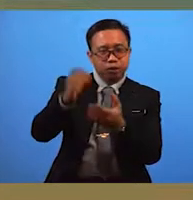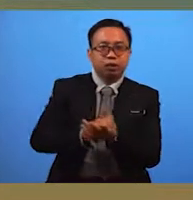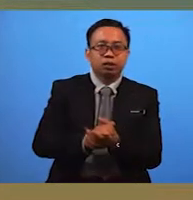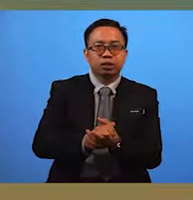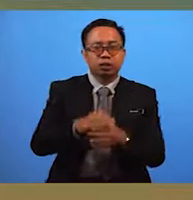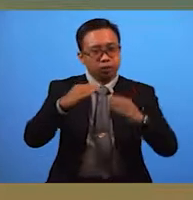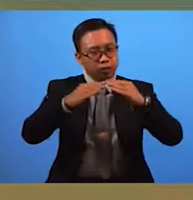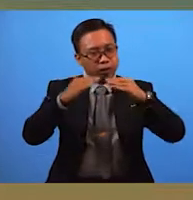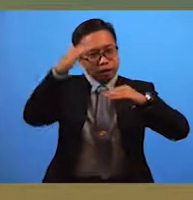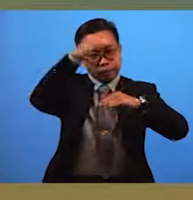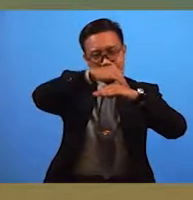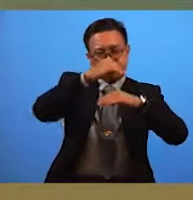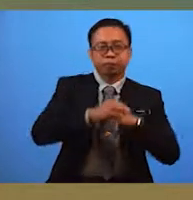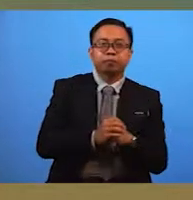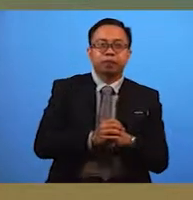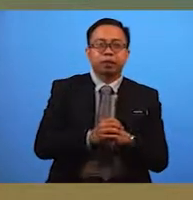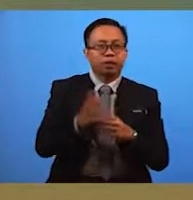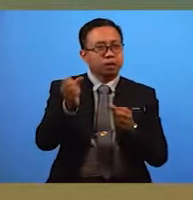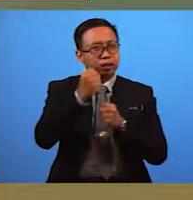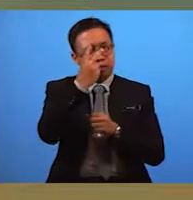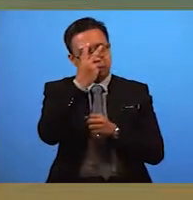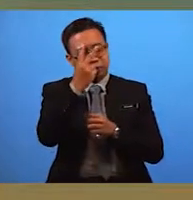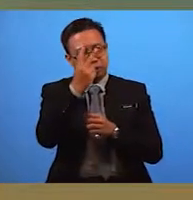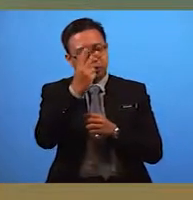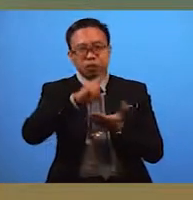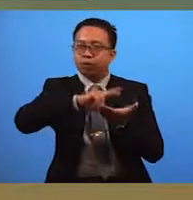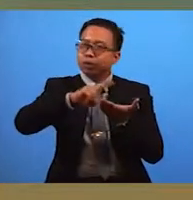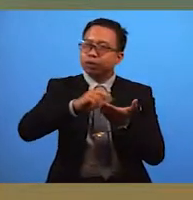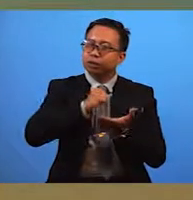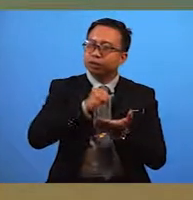developed. Take a minute to read.